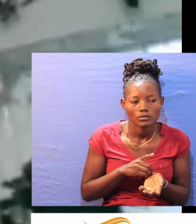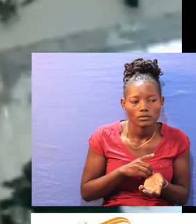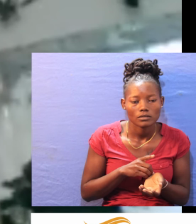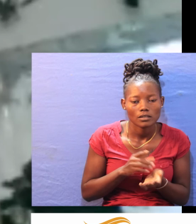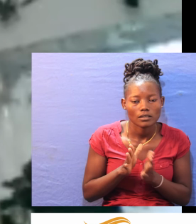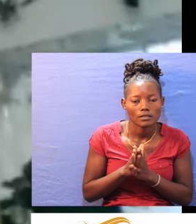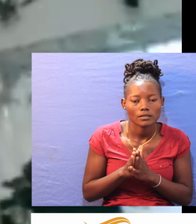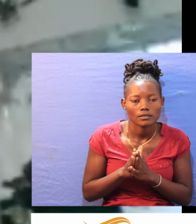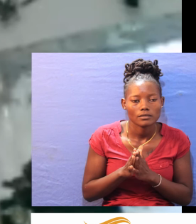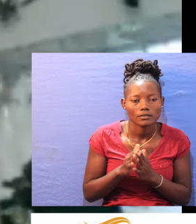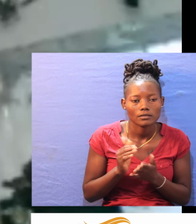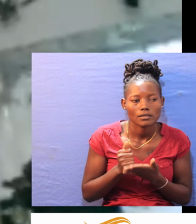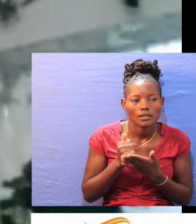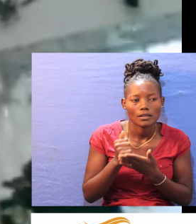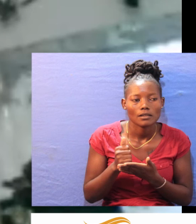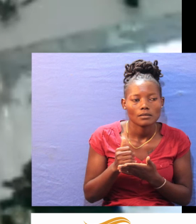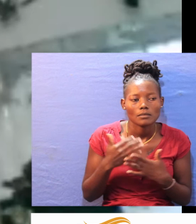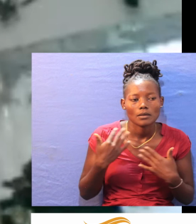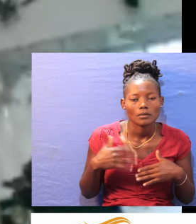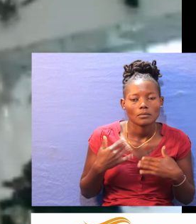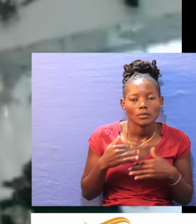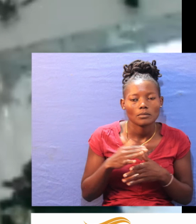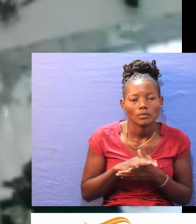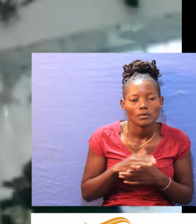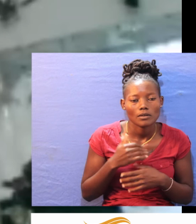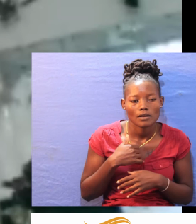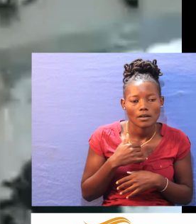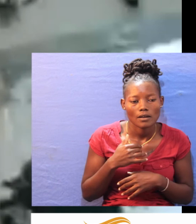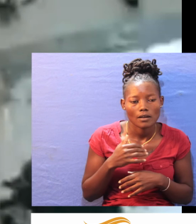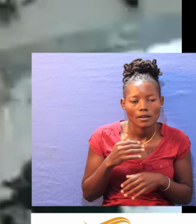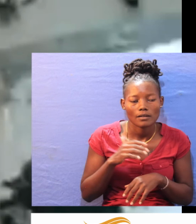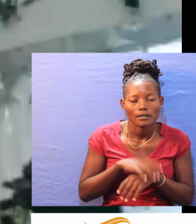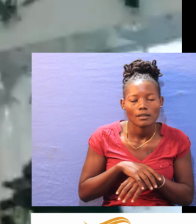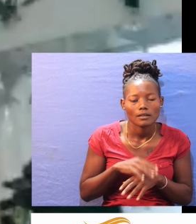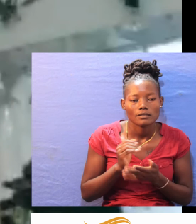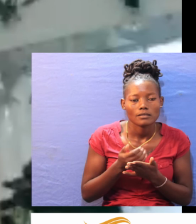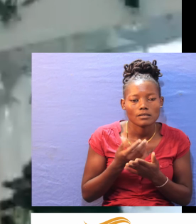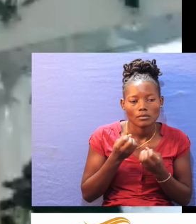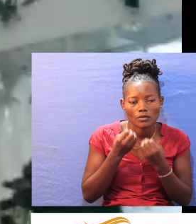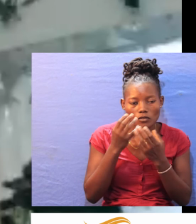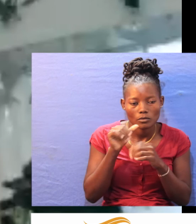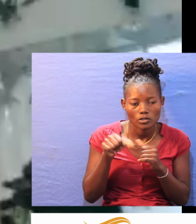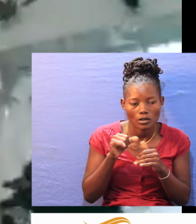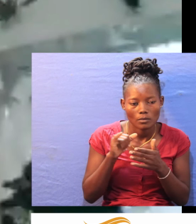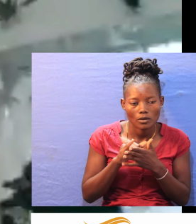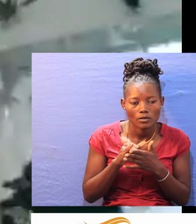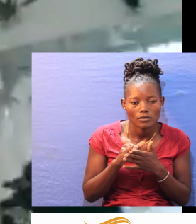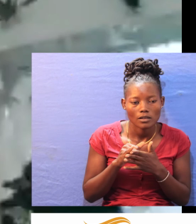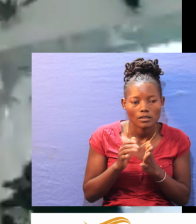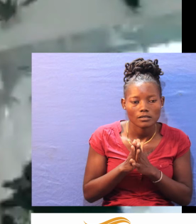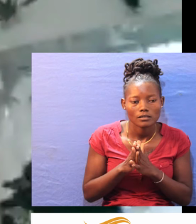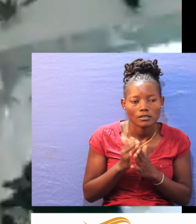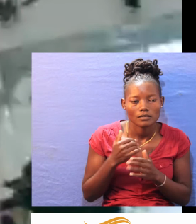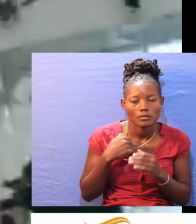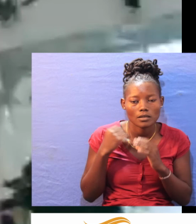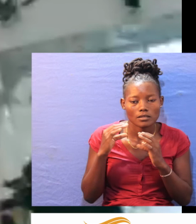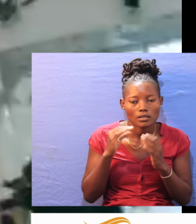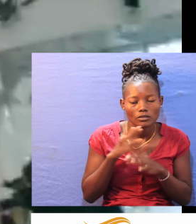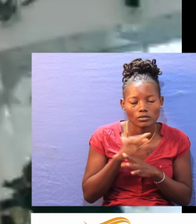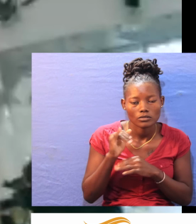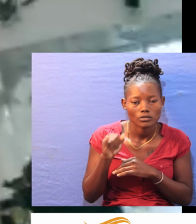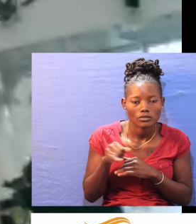to heal people. And you know, I get satisfaction, and I guess a goal that I have as a coach is not just that